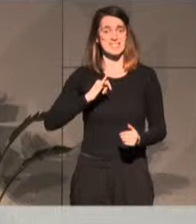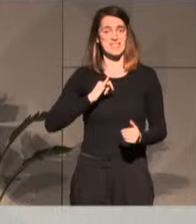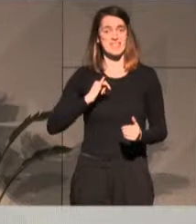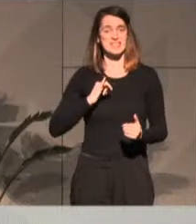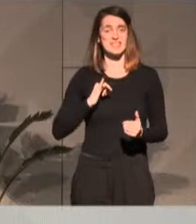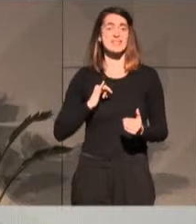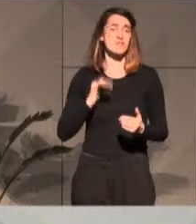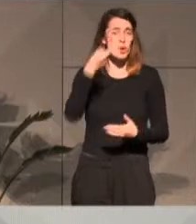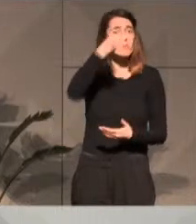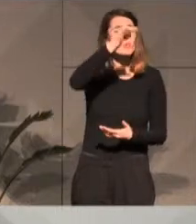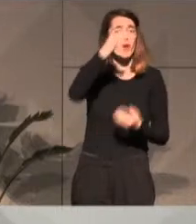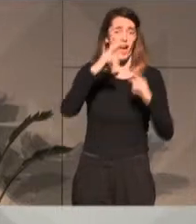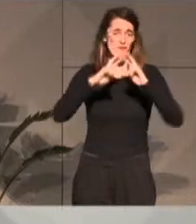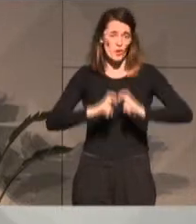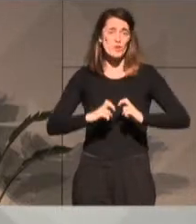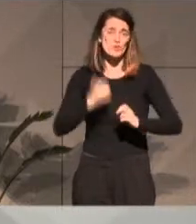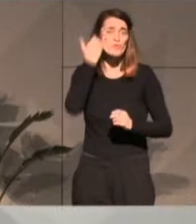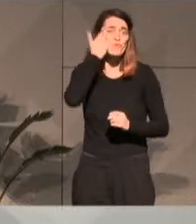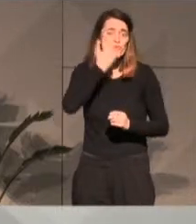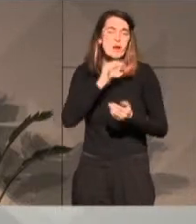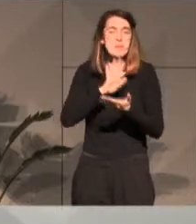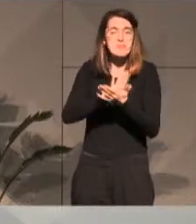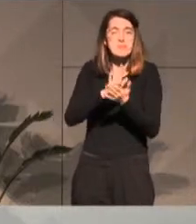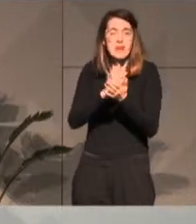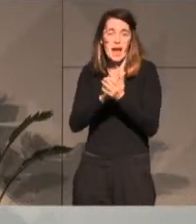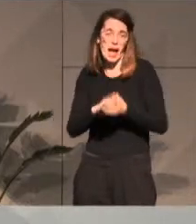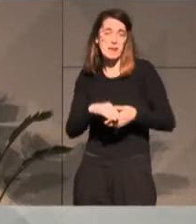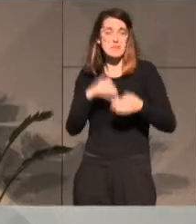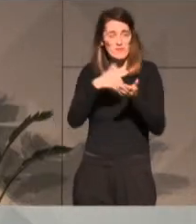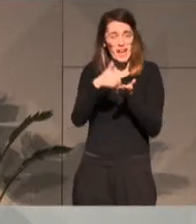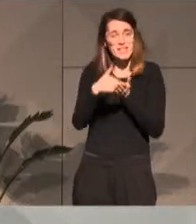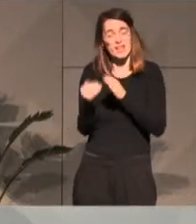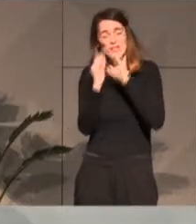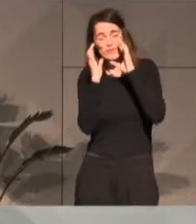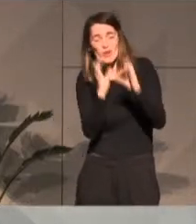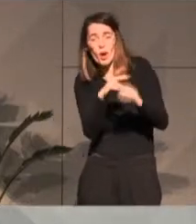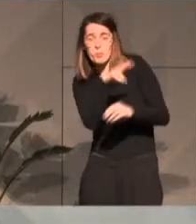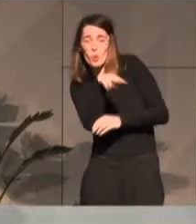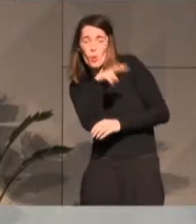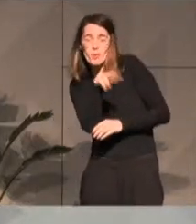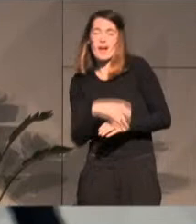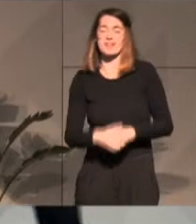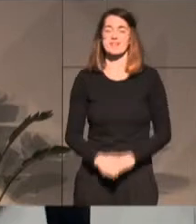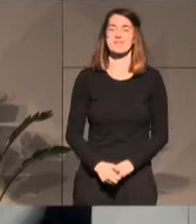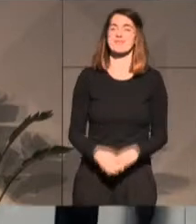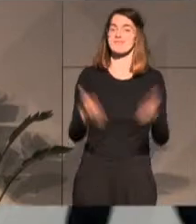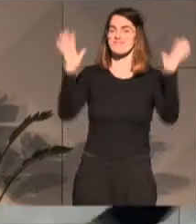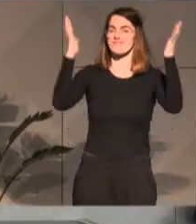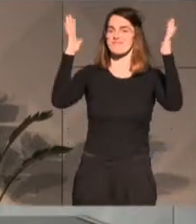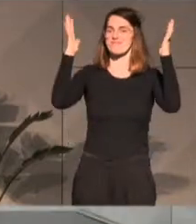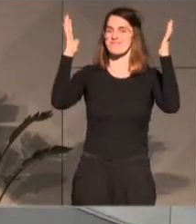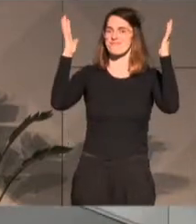thank you for your interest, and please bear with us and stay interested in polar research. Thank you.